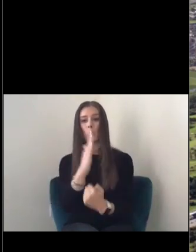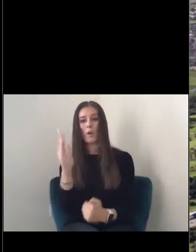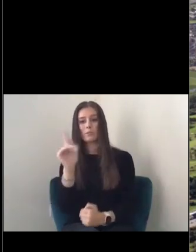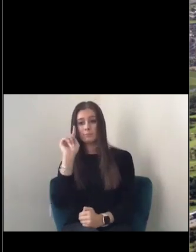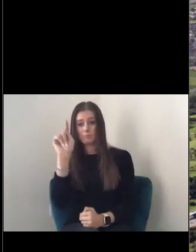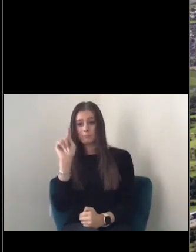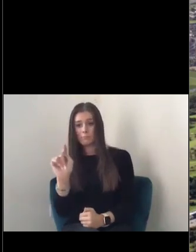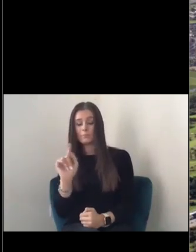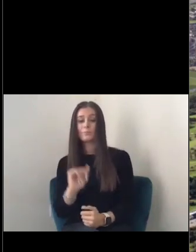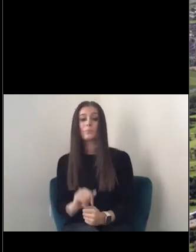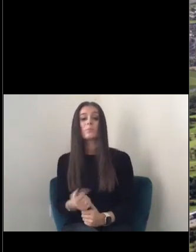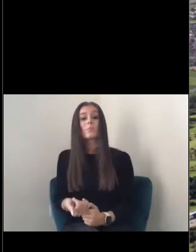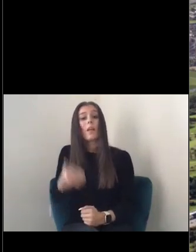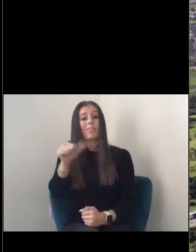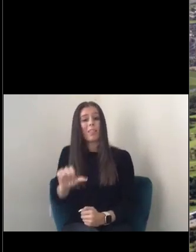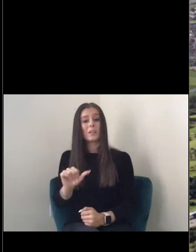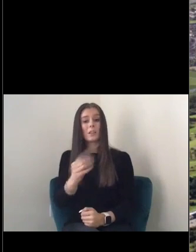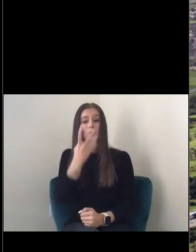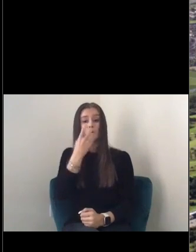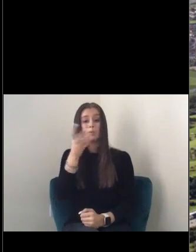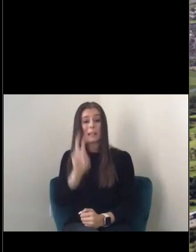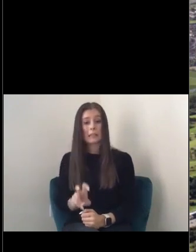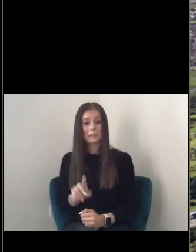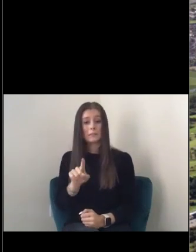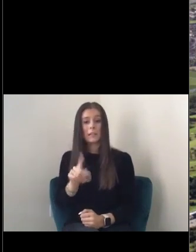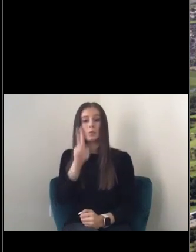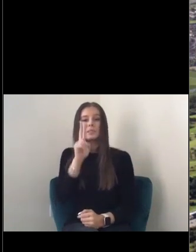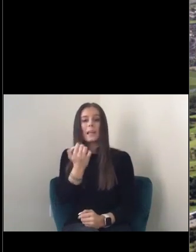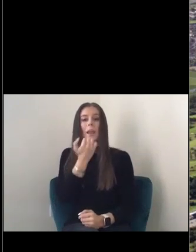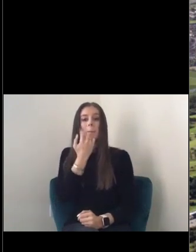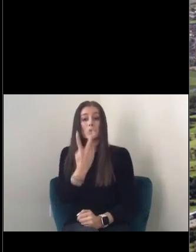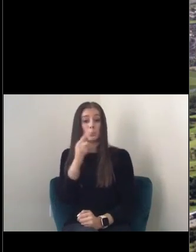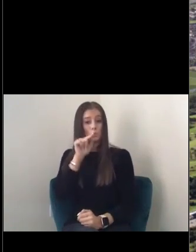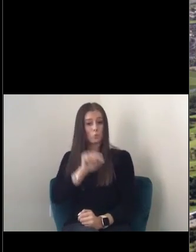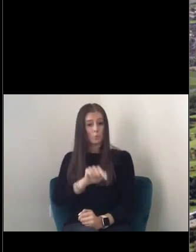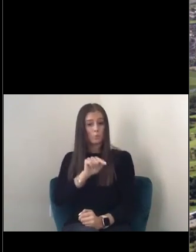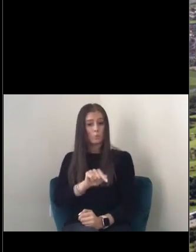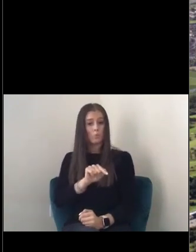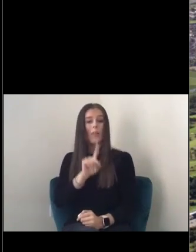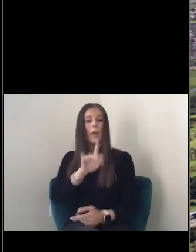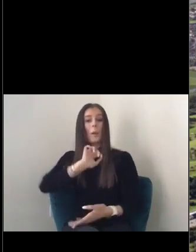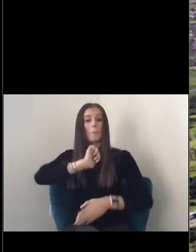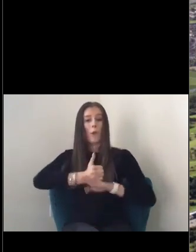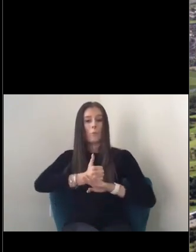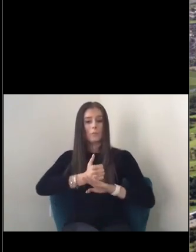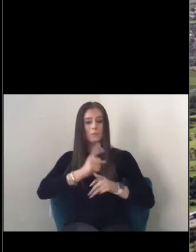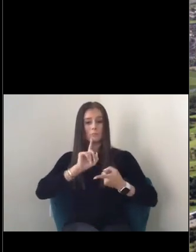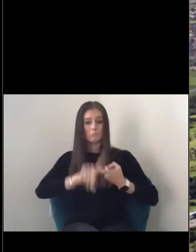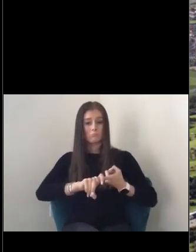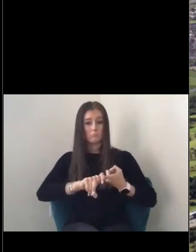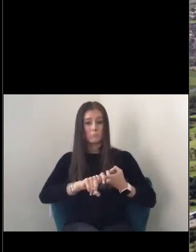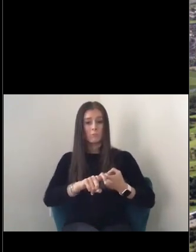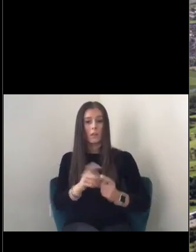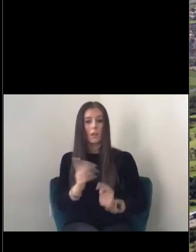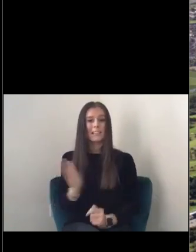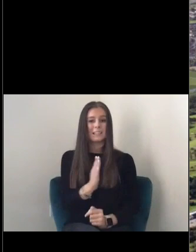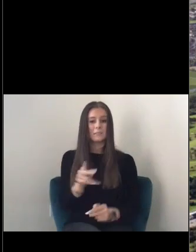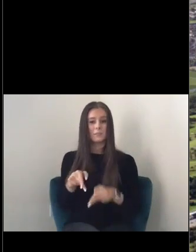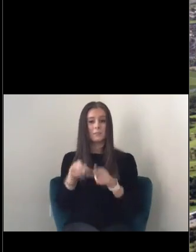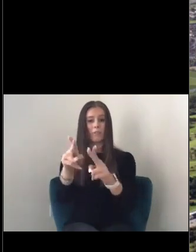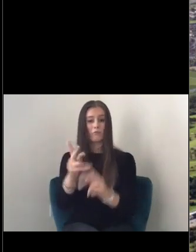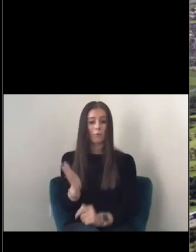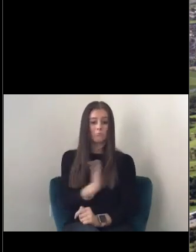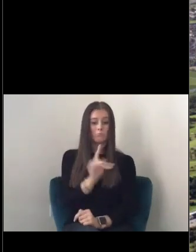And with regards to utilities, denoted by number 2 on the image, a permanent compound east of Alsip roundabout